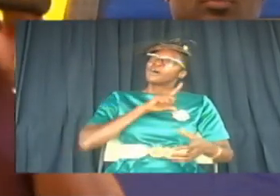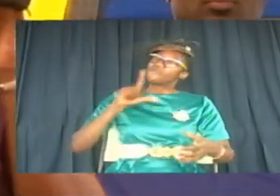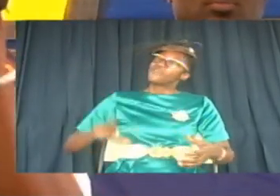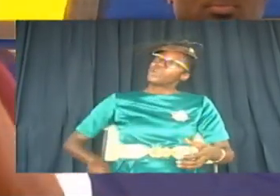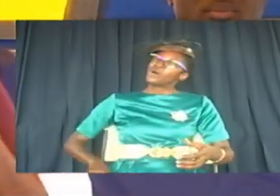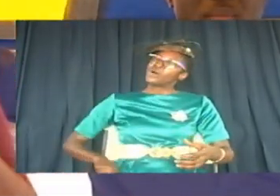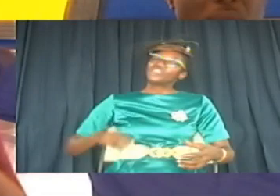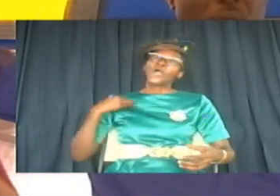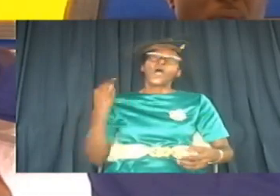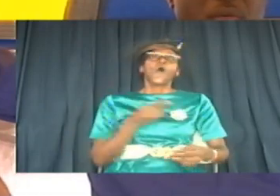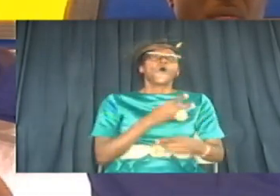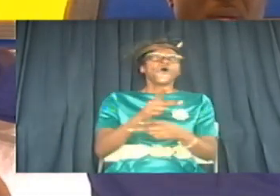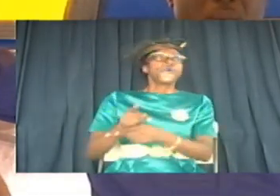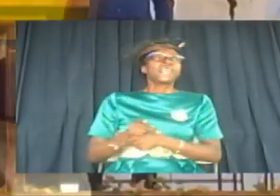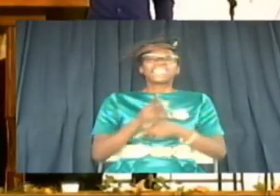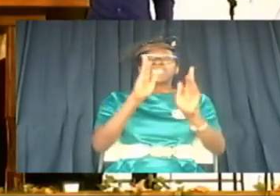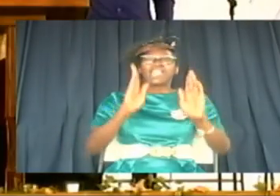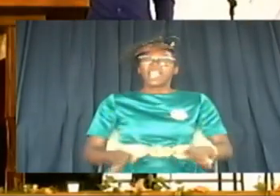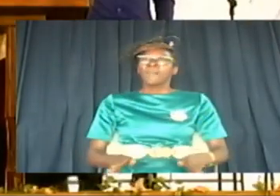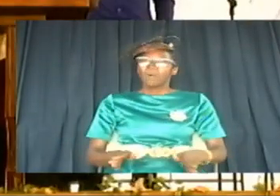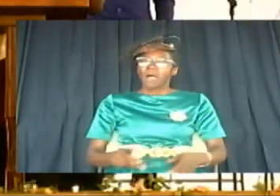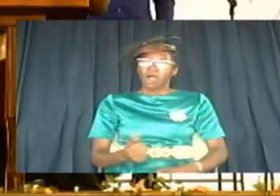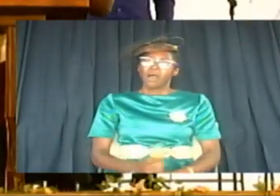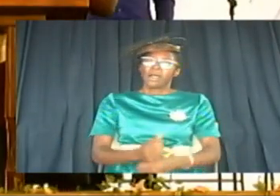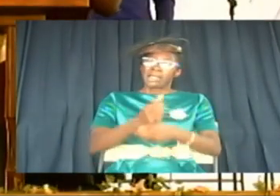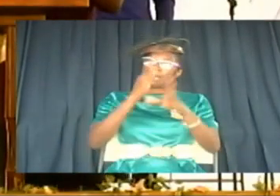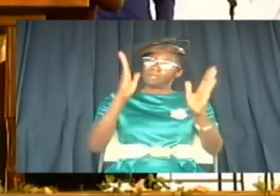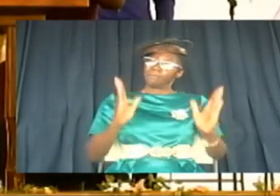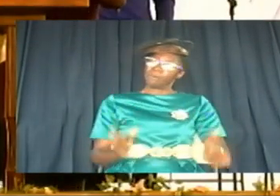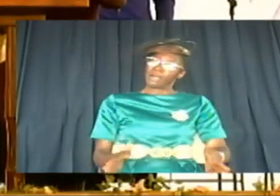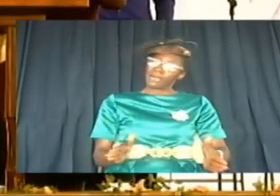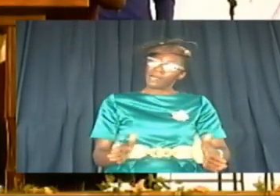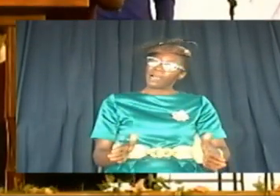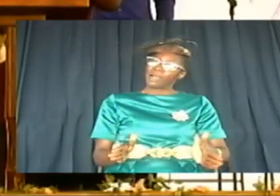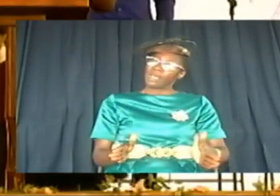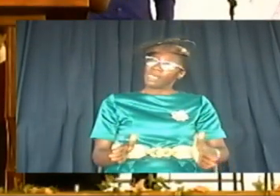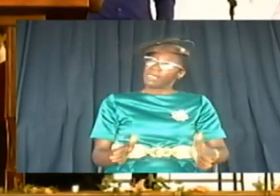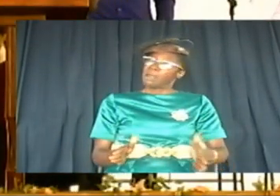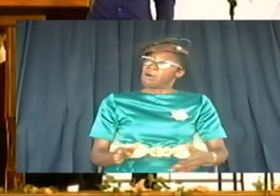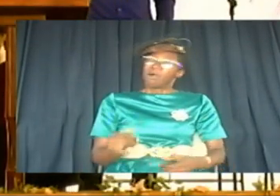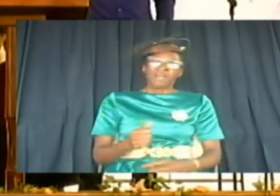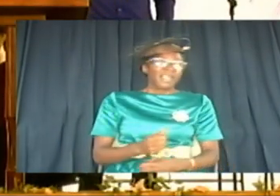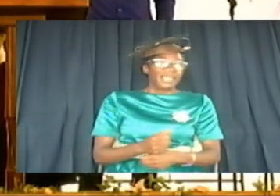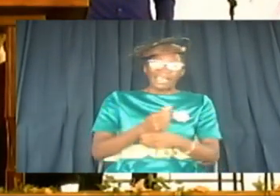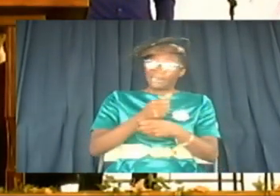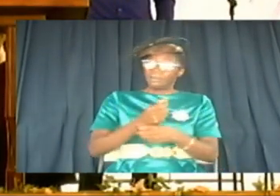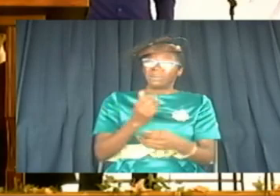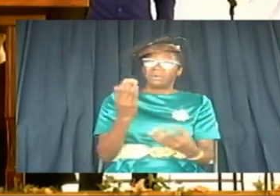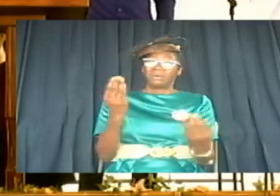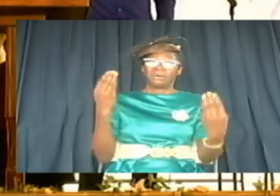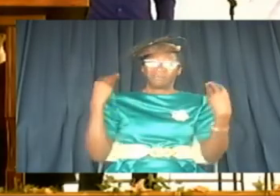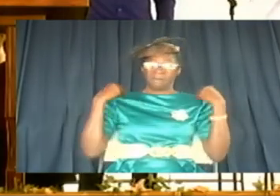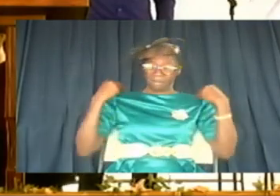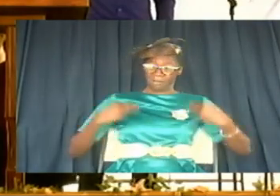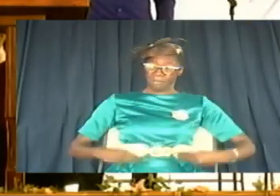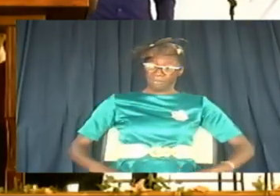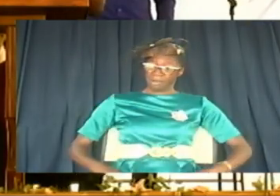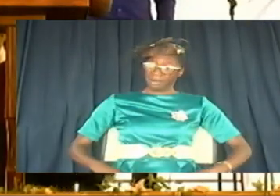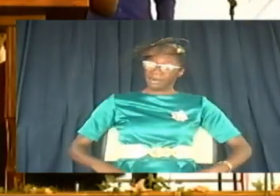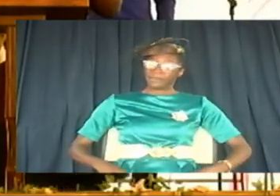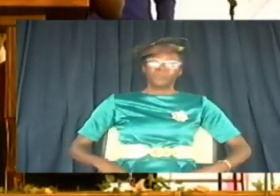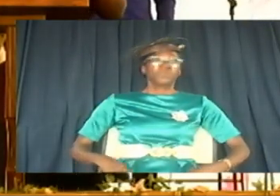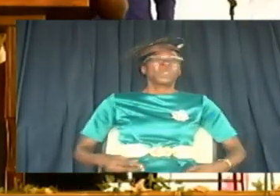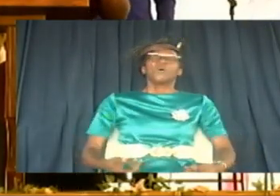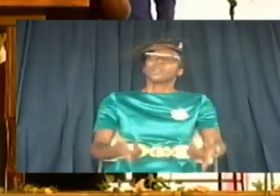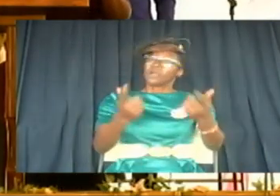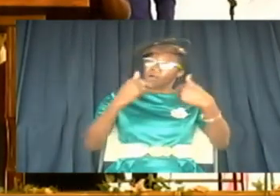our keeper, our sustainer, our balm in Gilead, we approach your throne